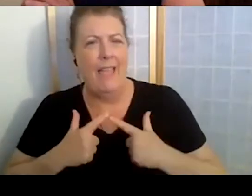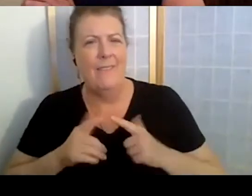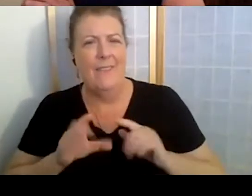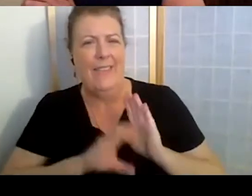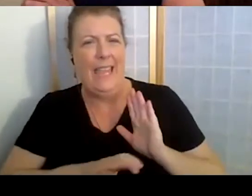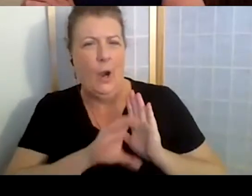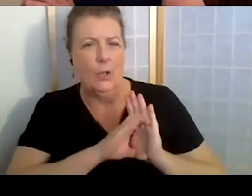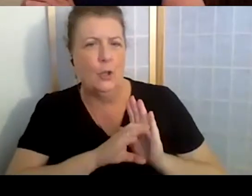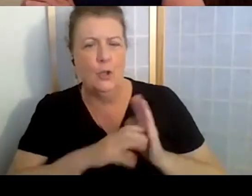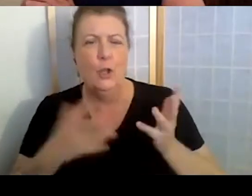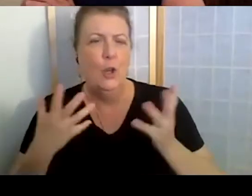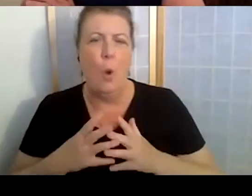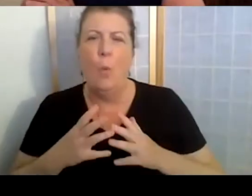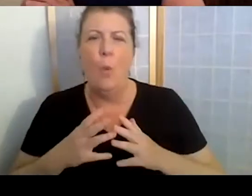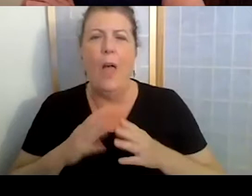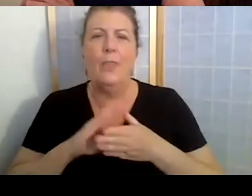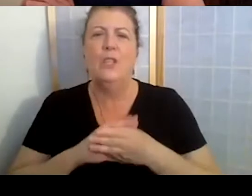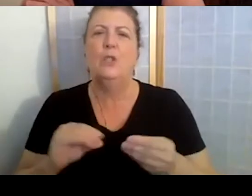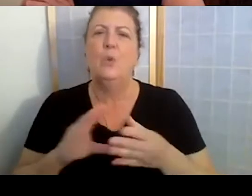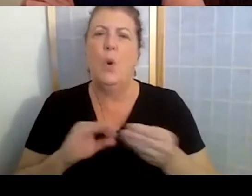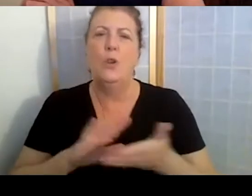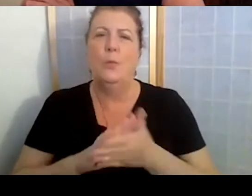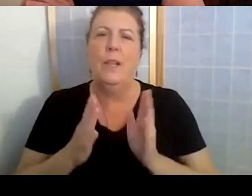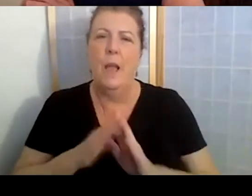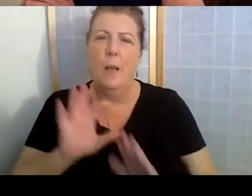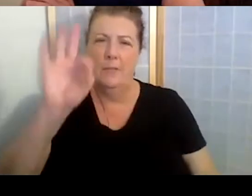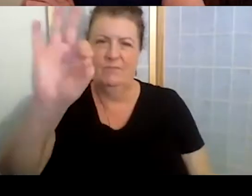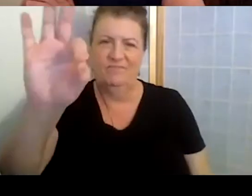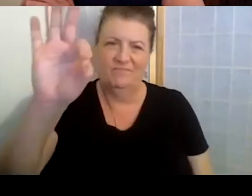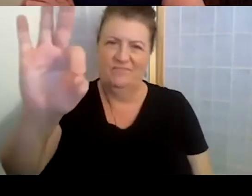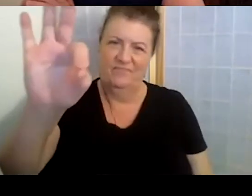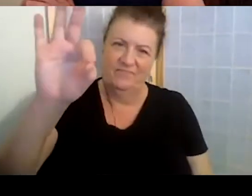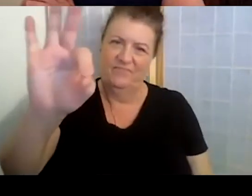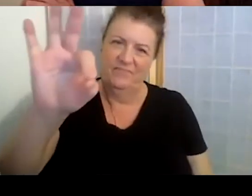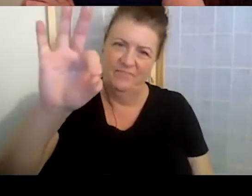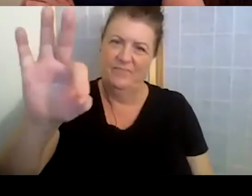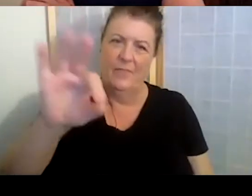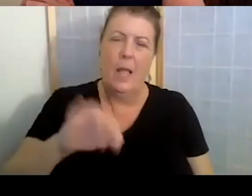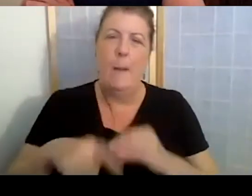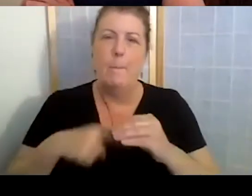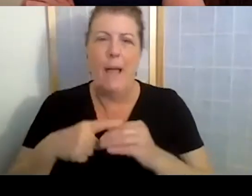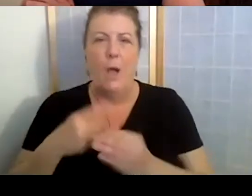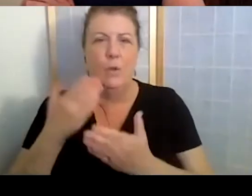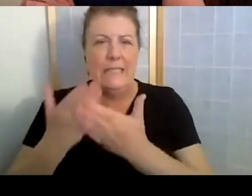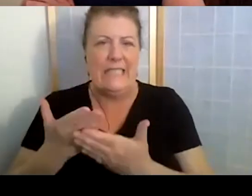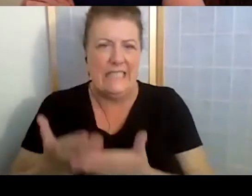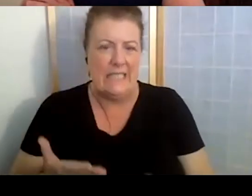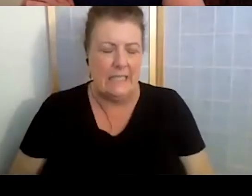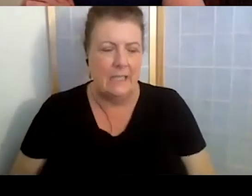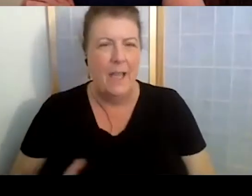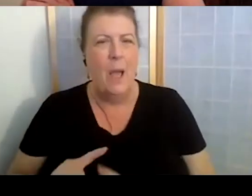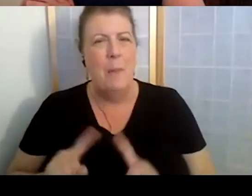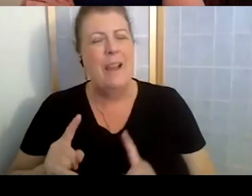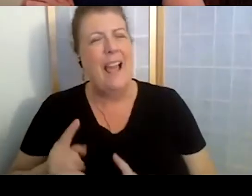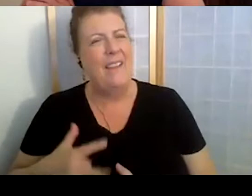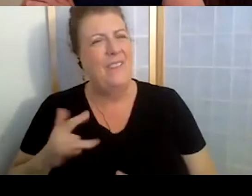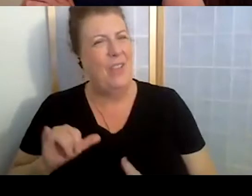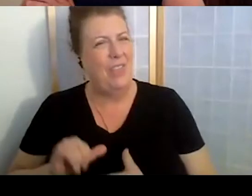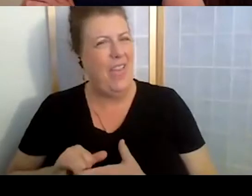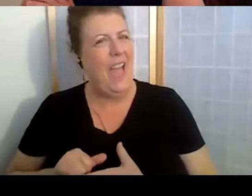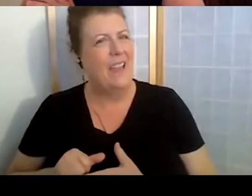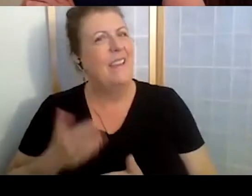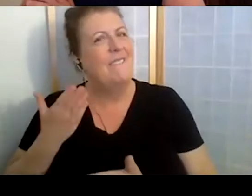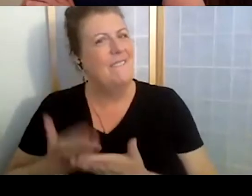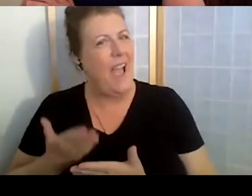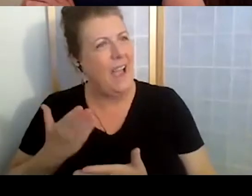on statistics, but you know, I think that particular one formed an interesting, it was toward the beginning of an